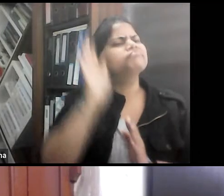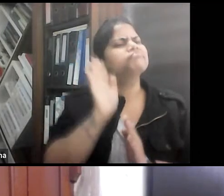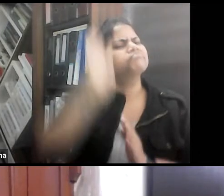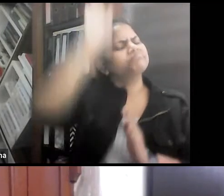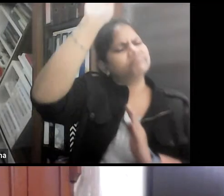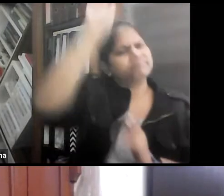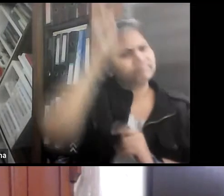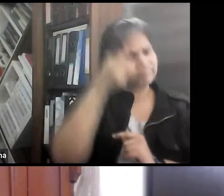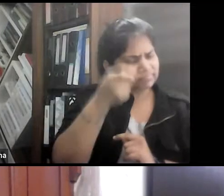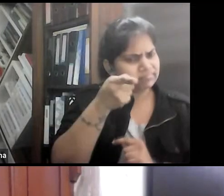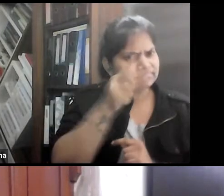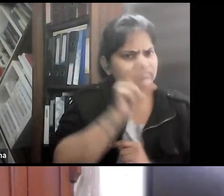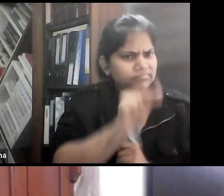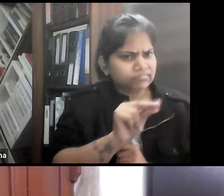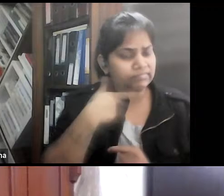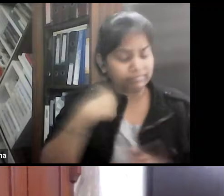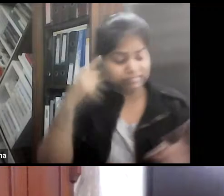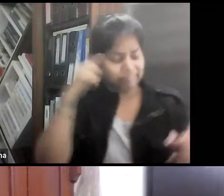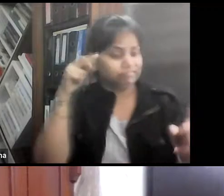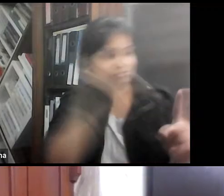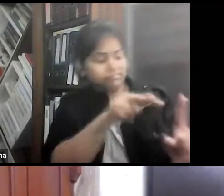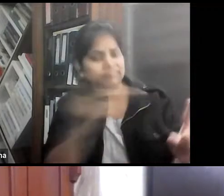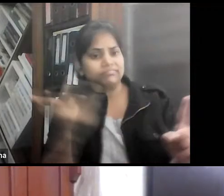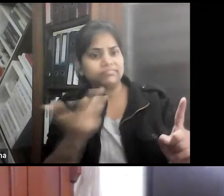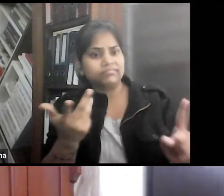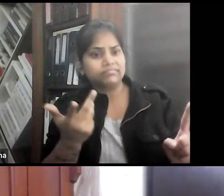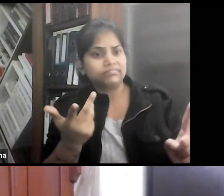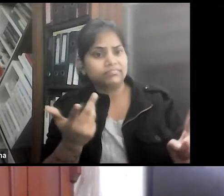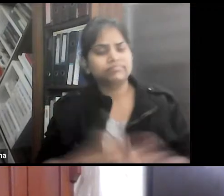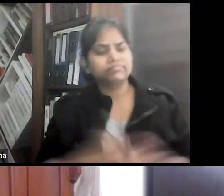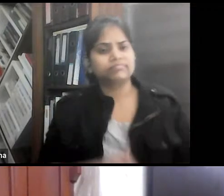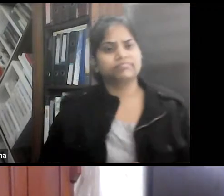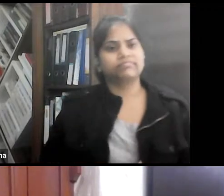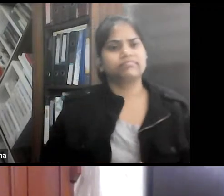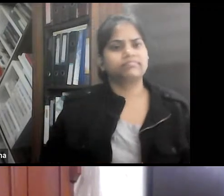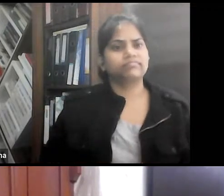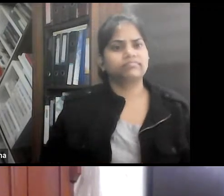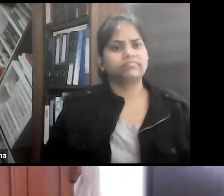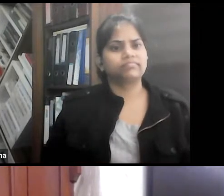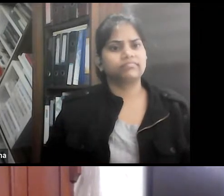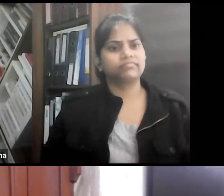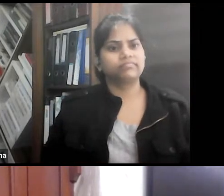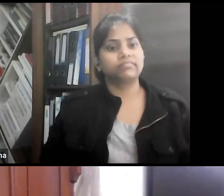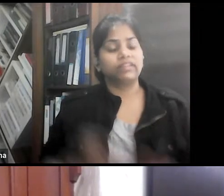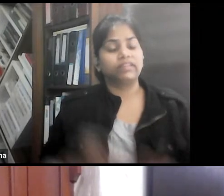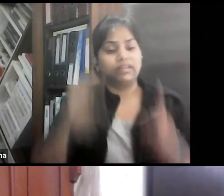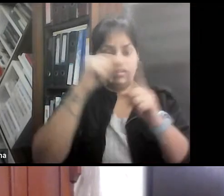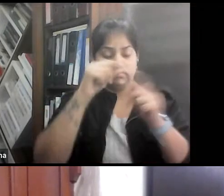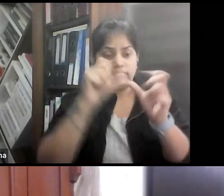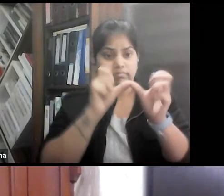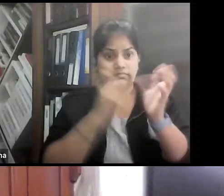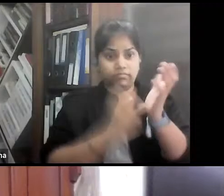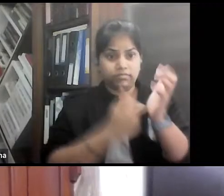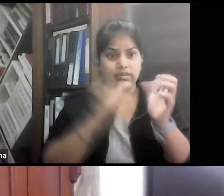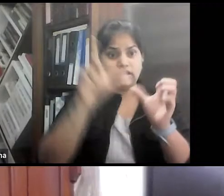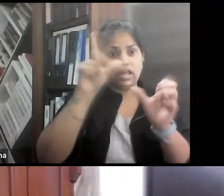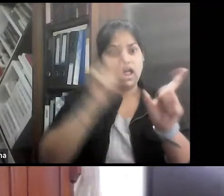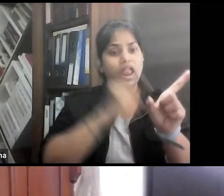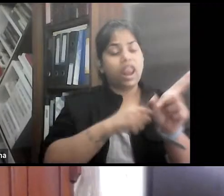especially caught my attention. How disability in case of Paralympians is